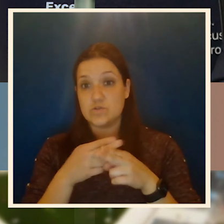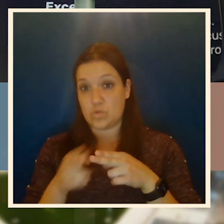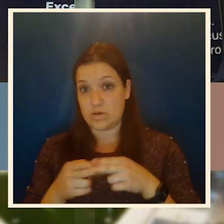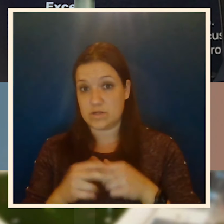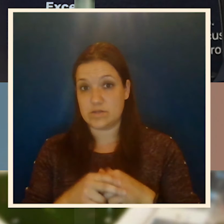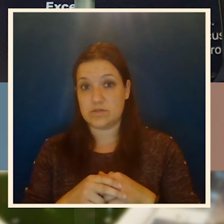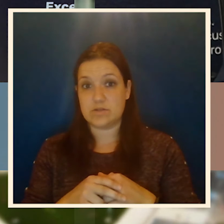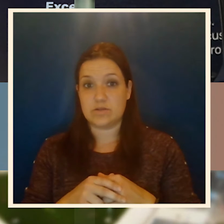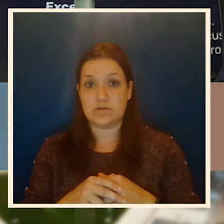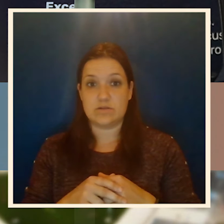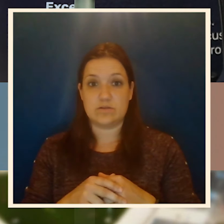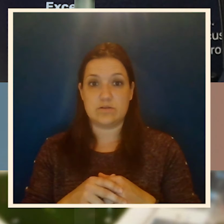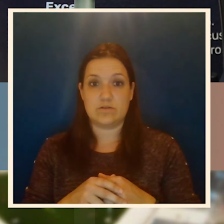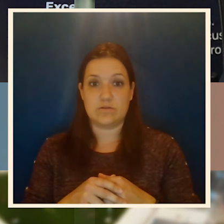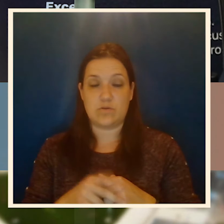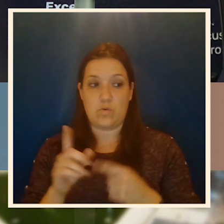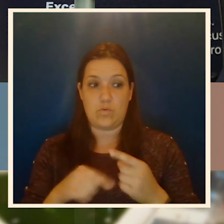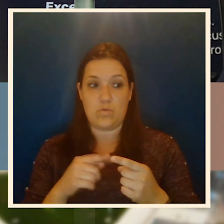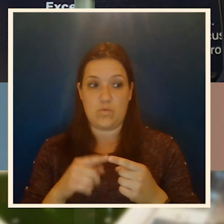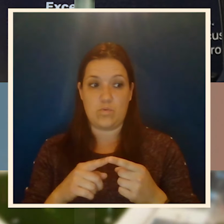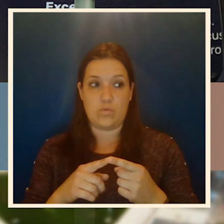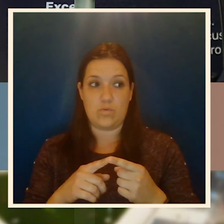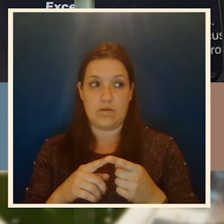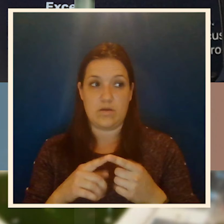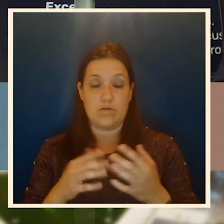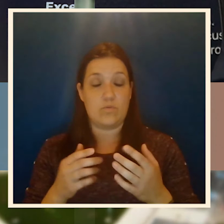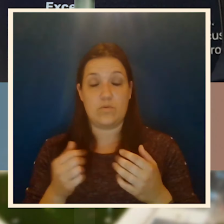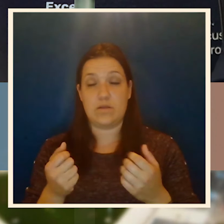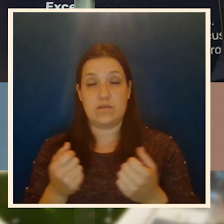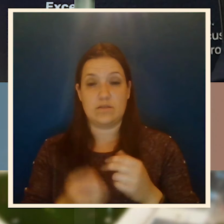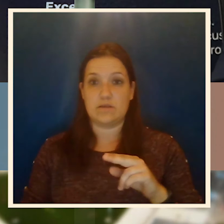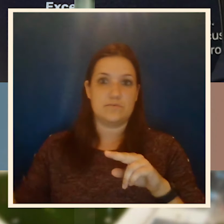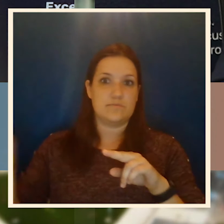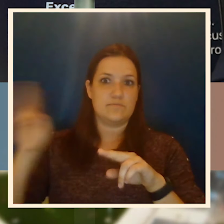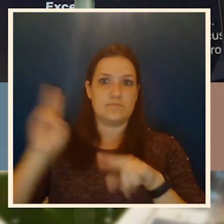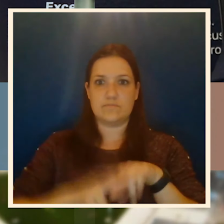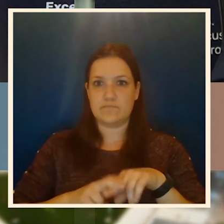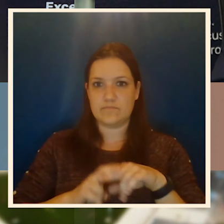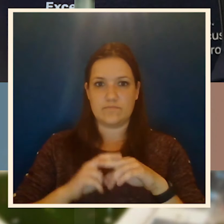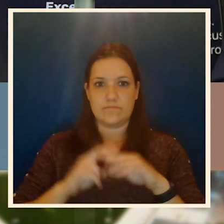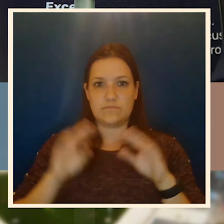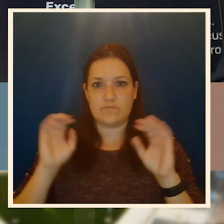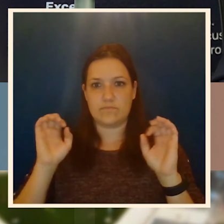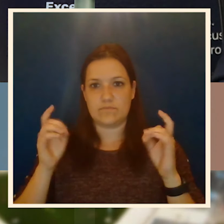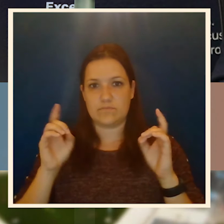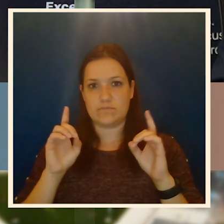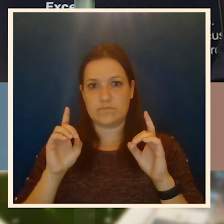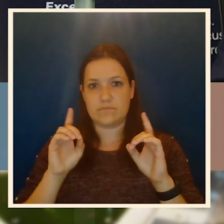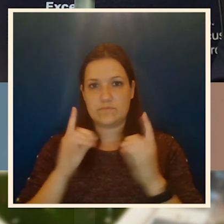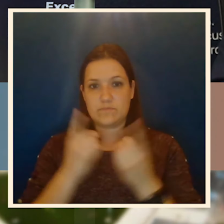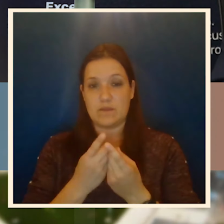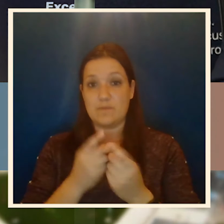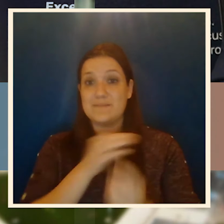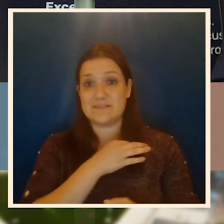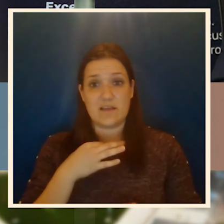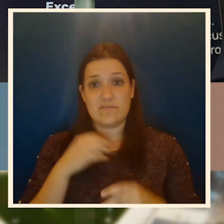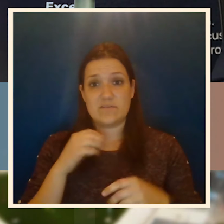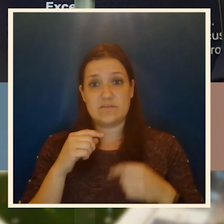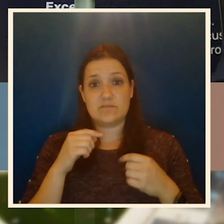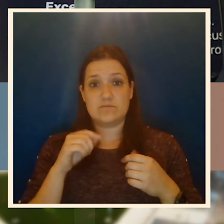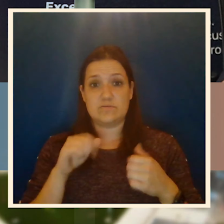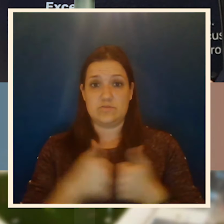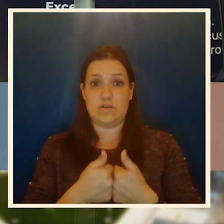and there's no doubt about it, with the incredible volume that we're experiencing in the ED right now, staffing has been a challenge. And we've